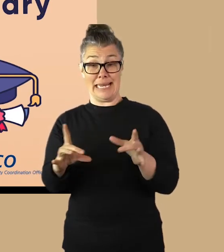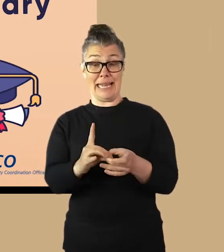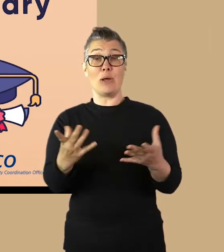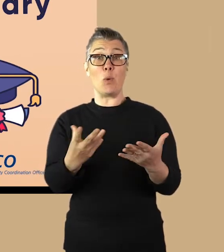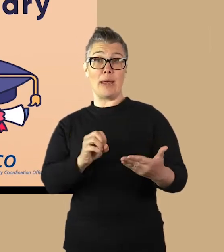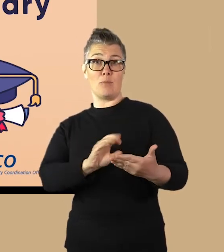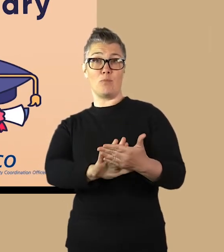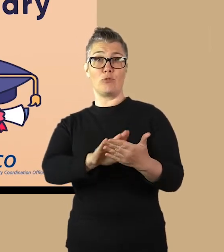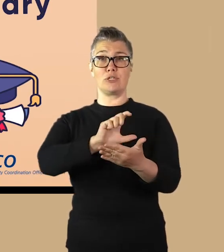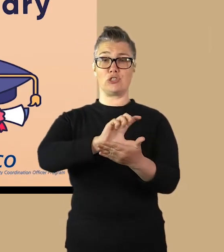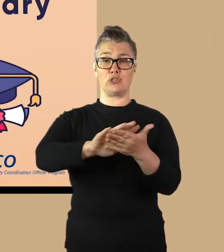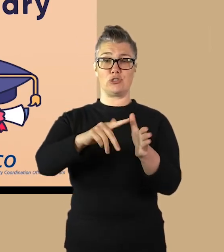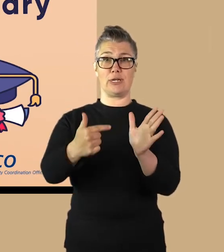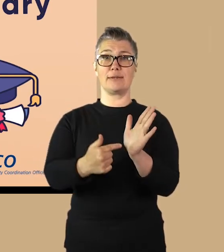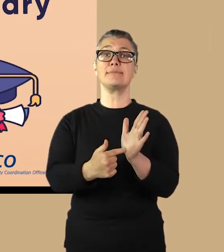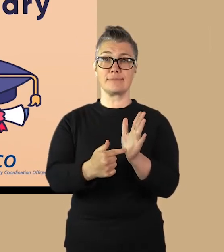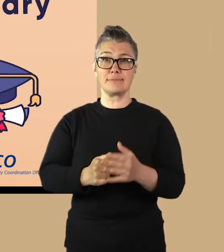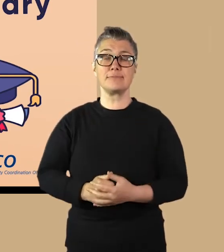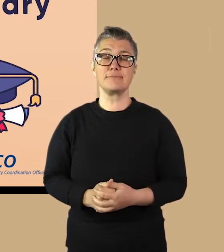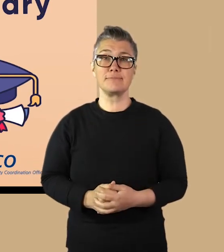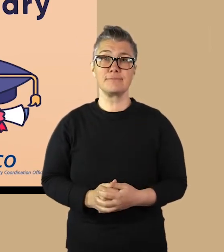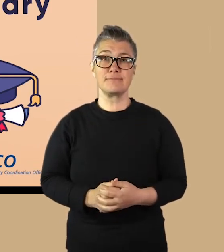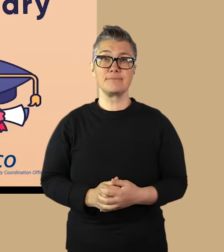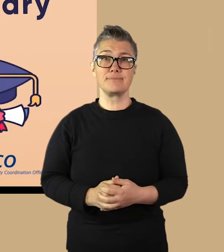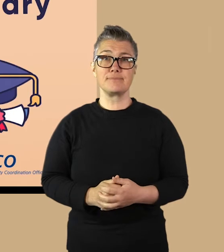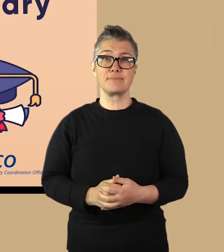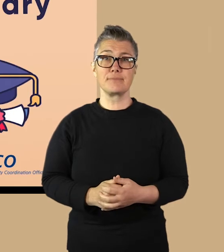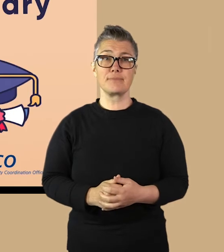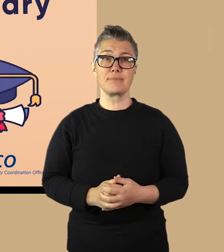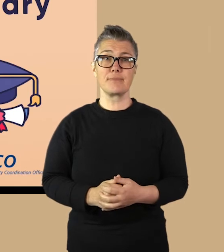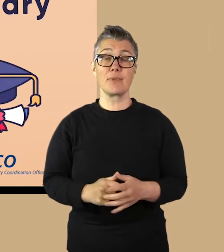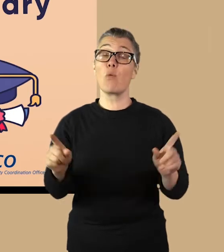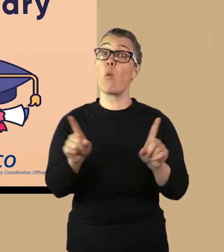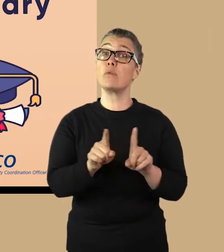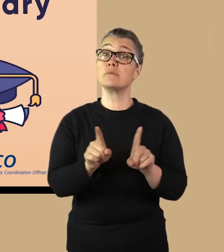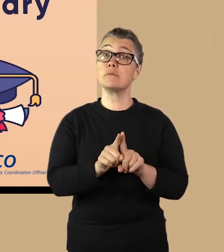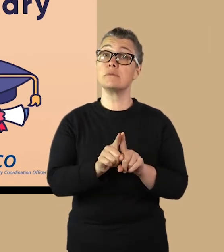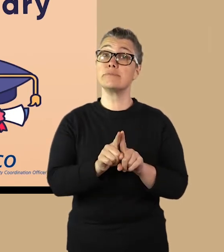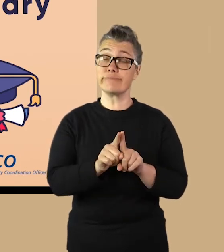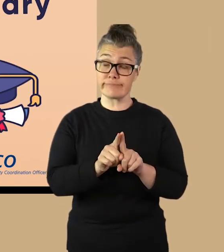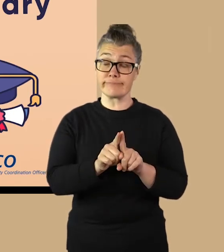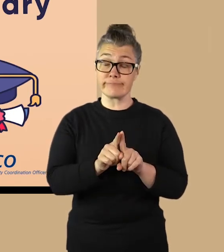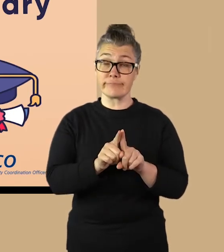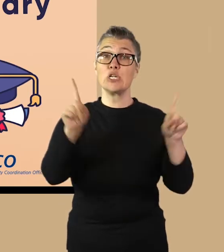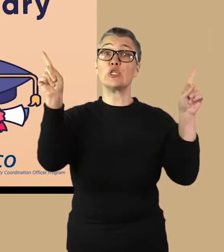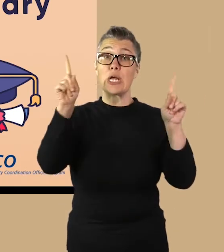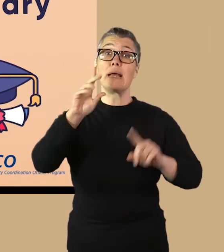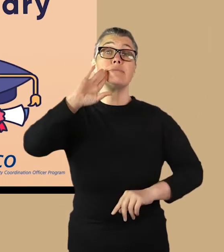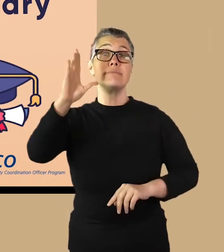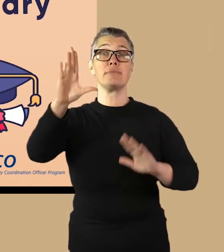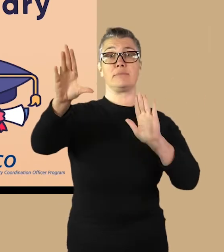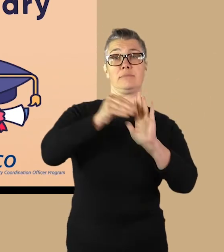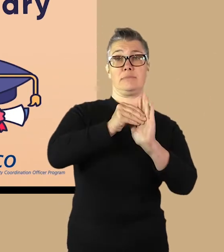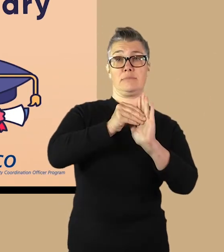you are using a second device. The link to access this will now be placed into the chat box. Please also be aware that today's